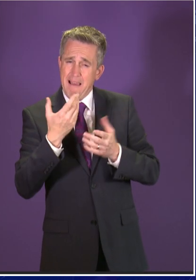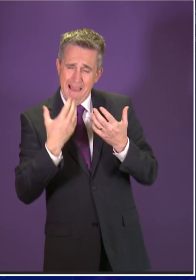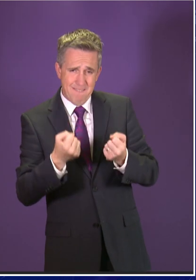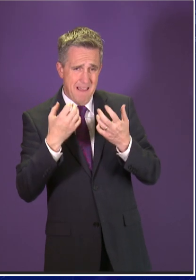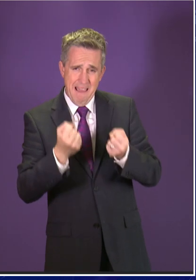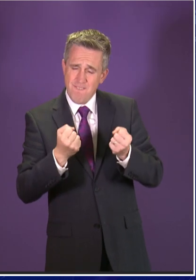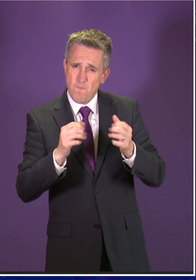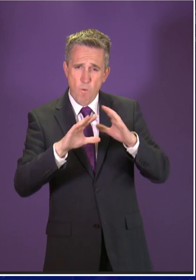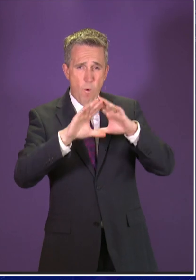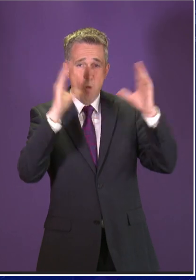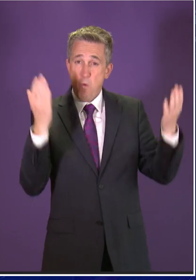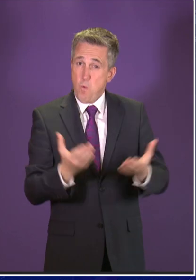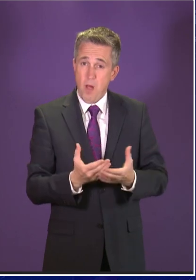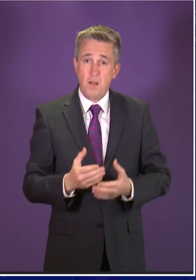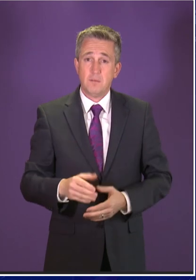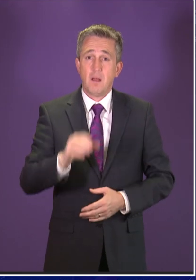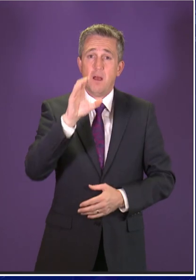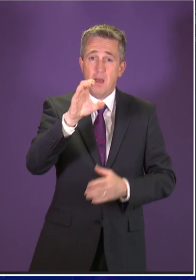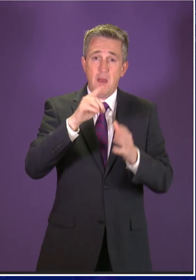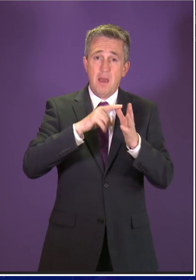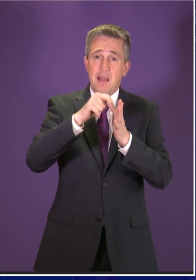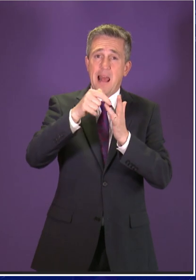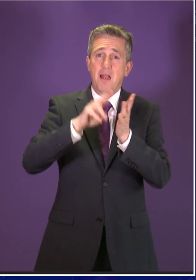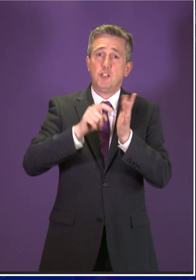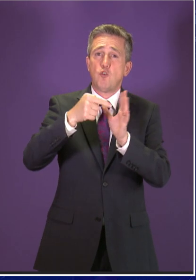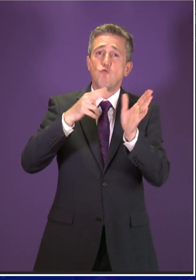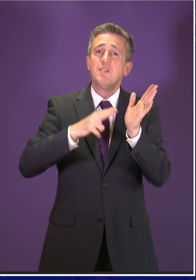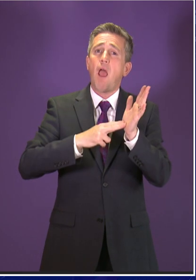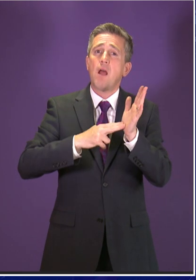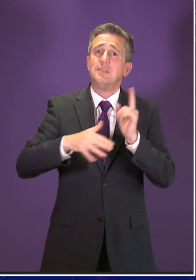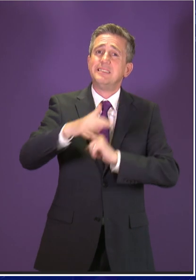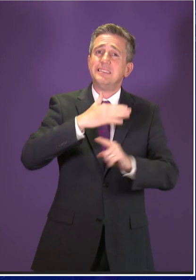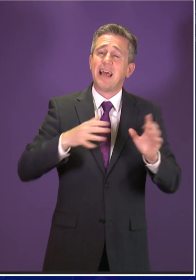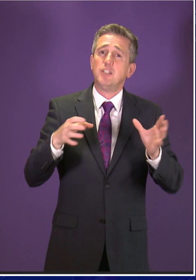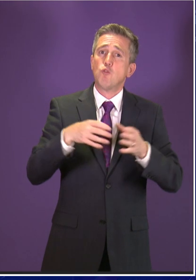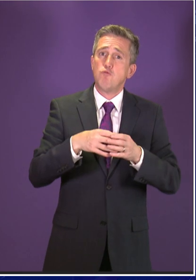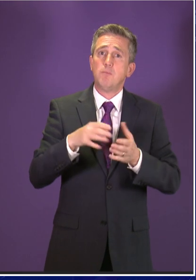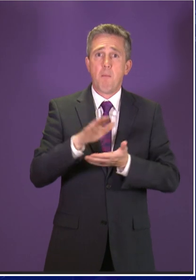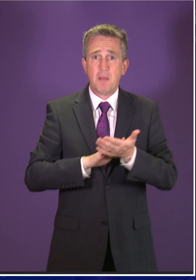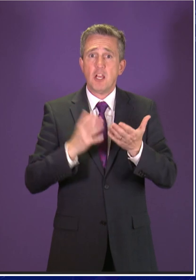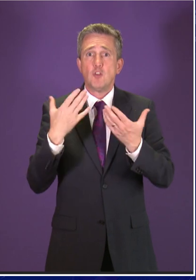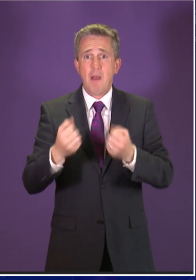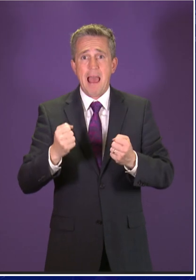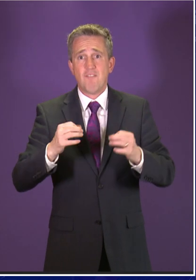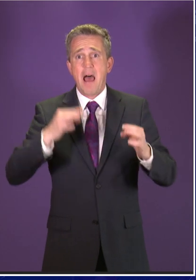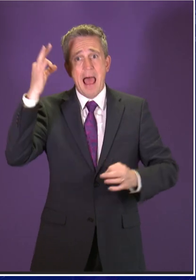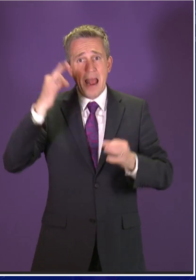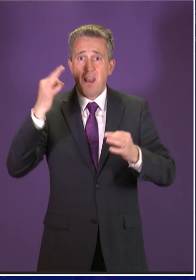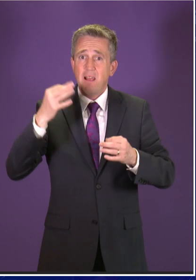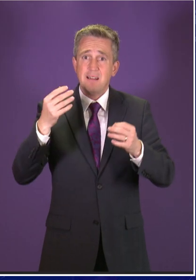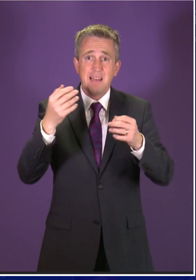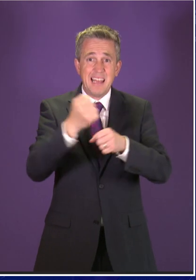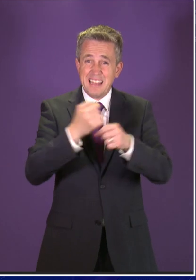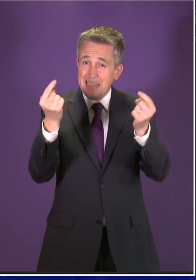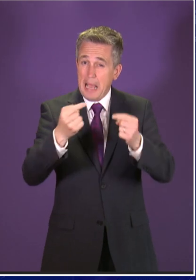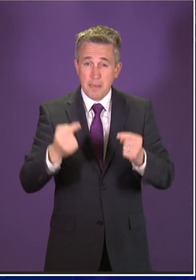corner of New Zealand. Caledonian societies help to ensure that. There are Highland games that attract competitors